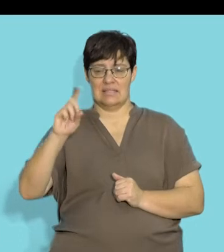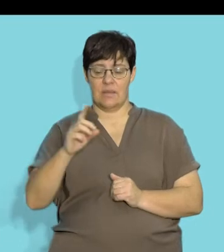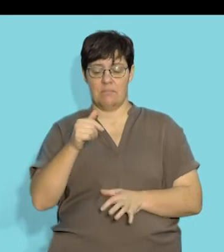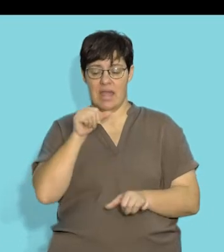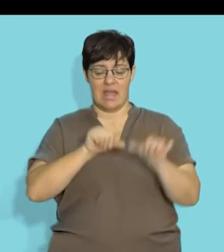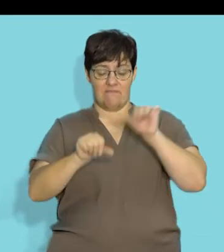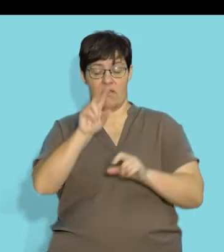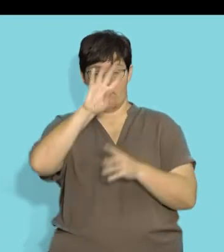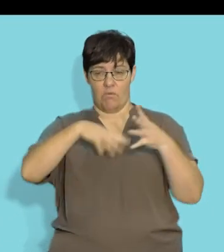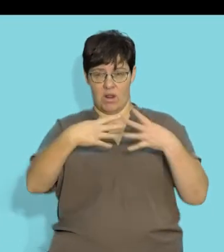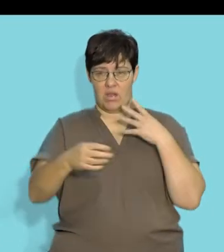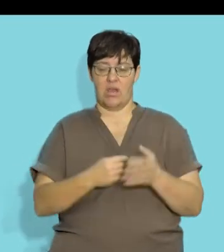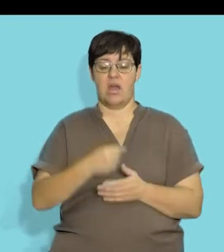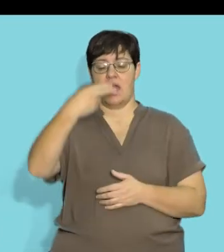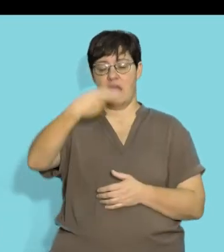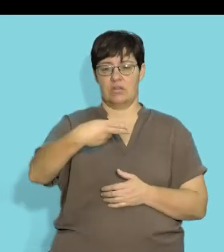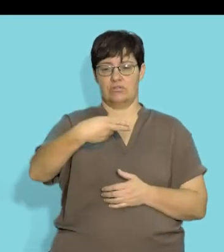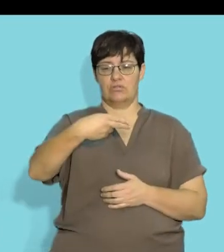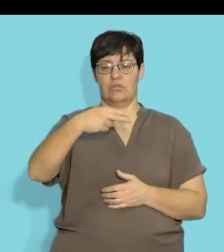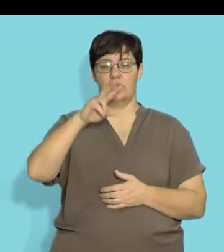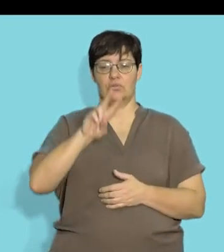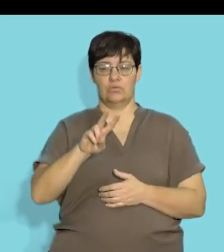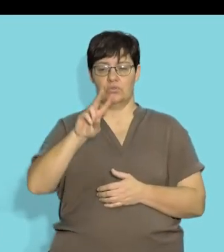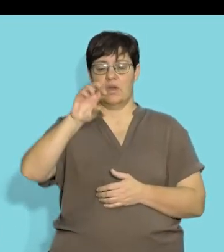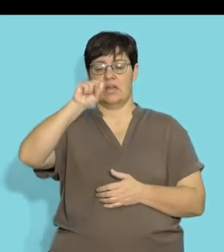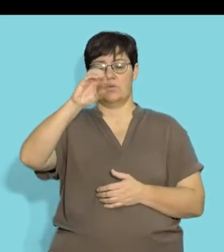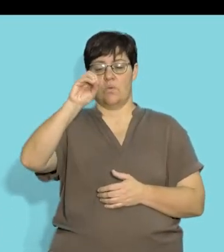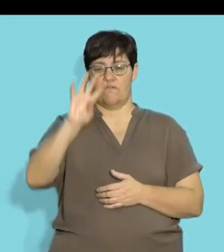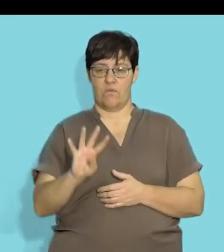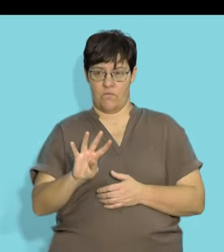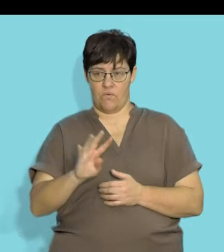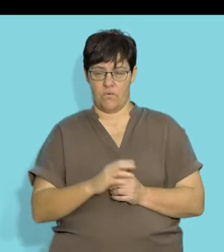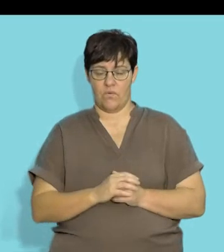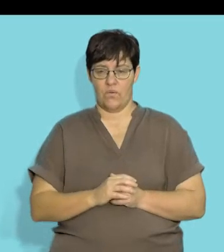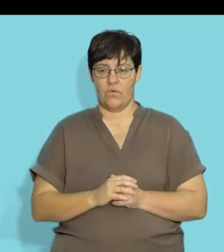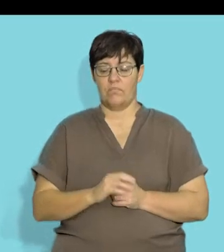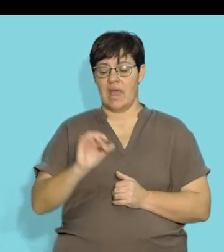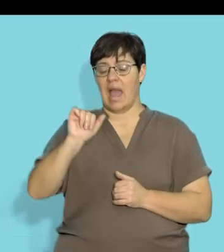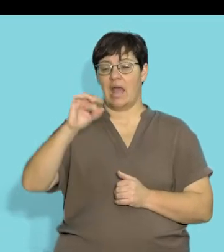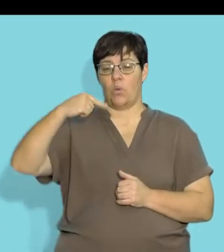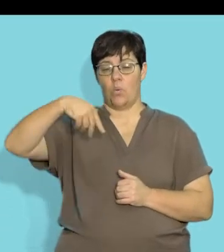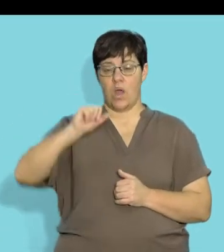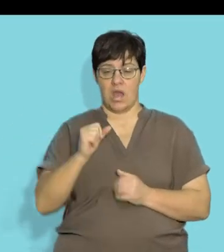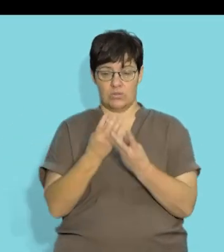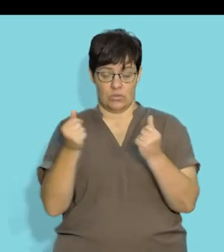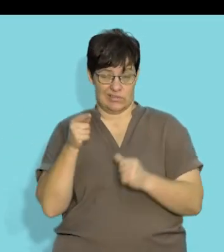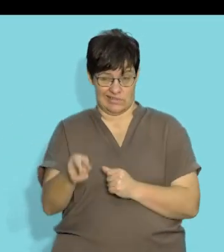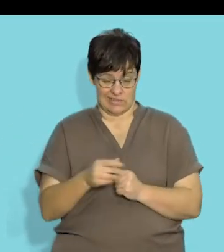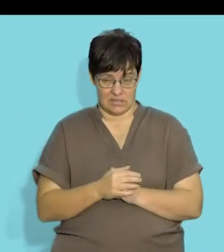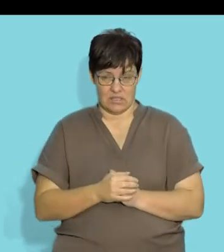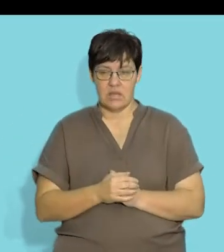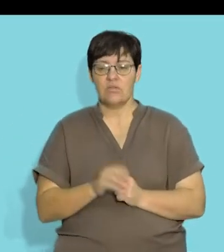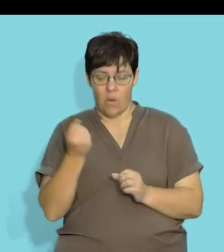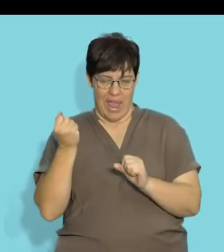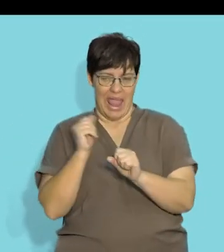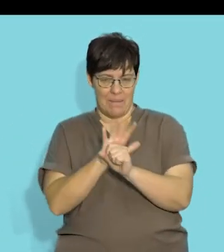formula. This is H2SO4. It's an aqueous solution. So the correct chemical formula will have a lot of